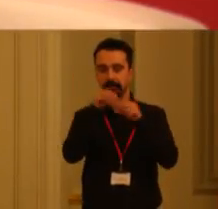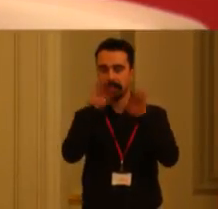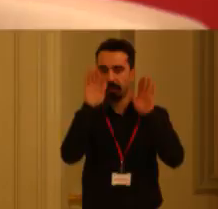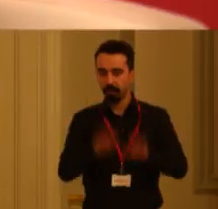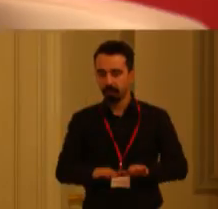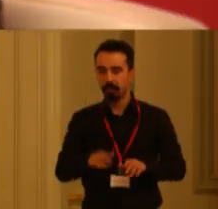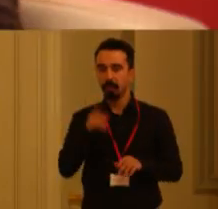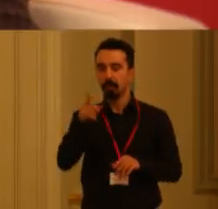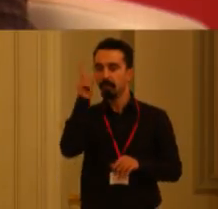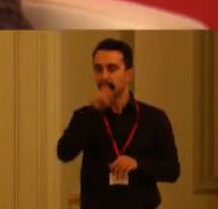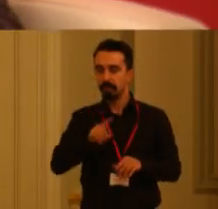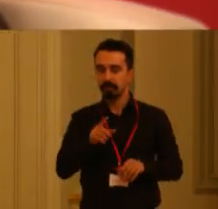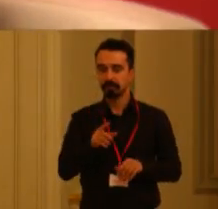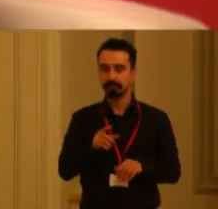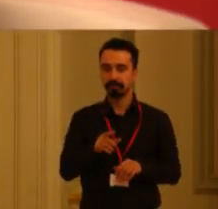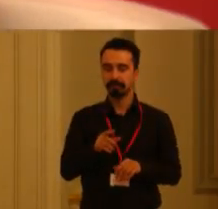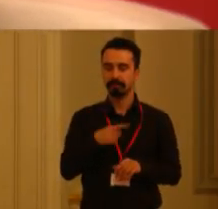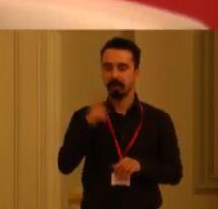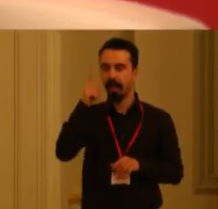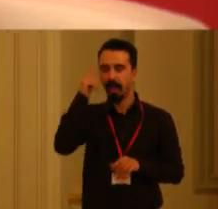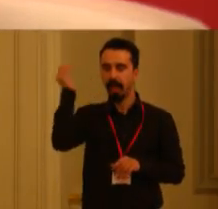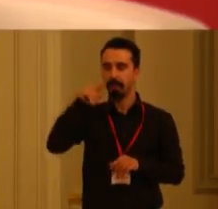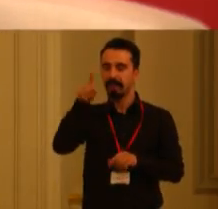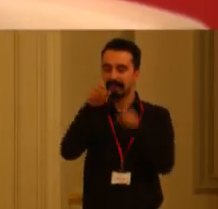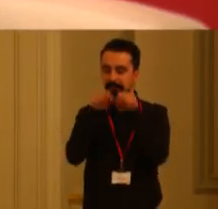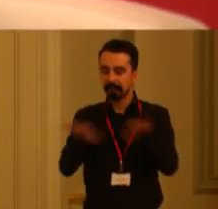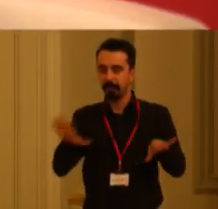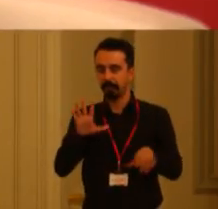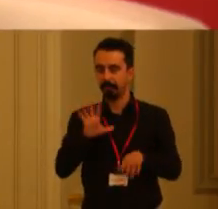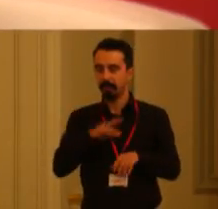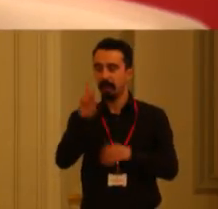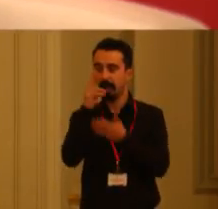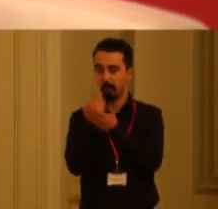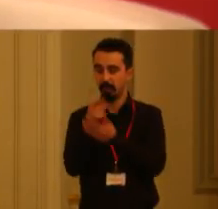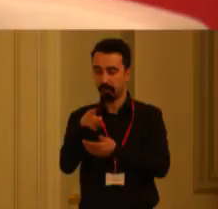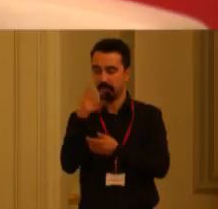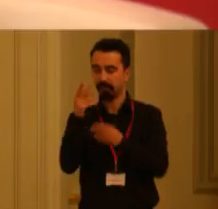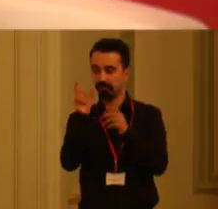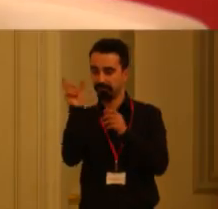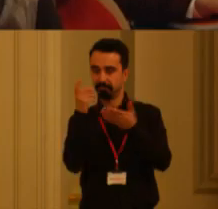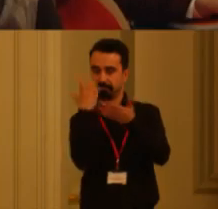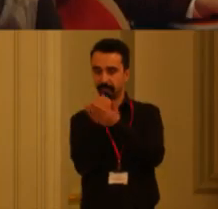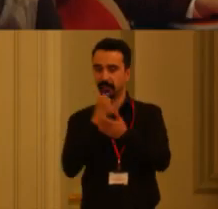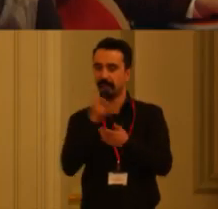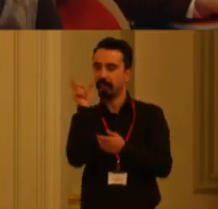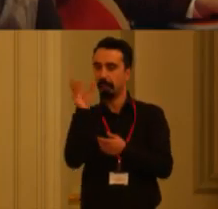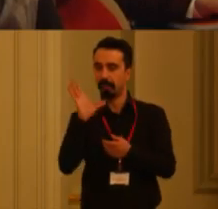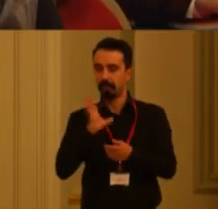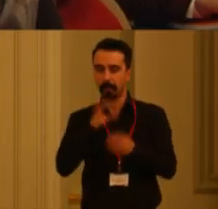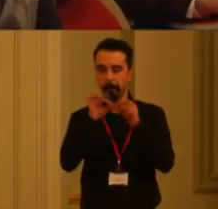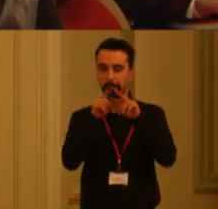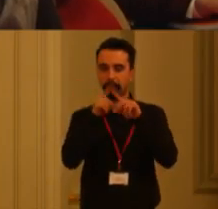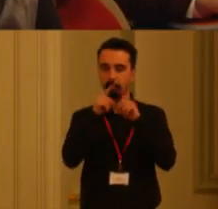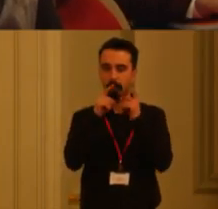to stay at home and take care of the babies? Why are they in this picture? So this is because there is no ecosystem. That's also referred